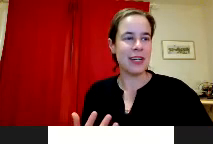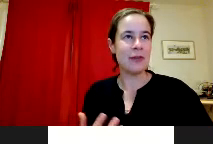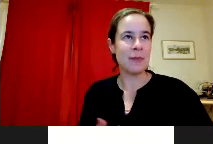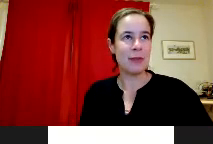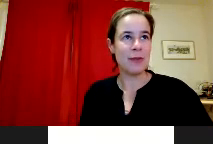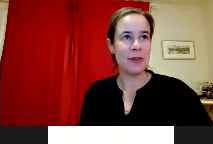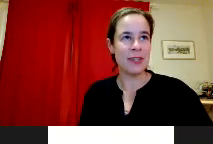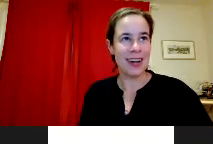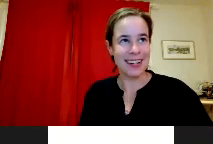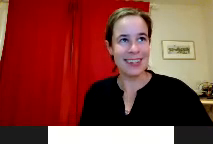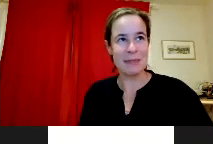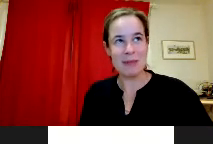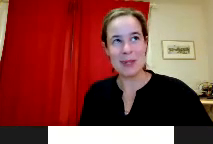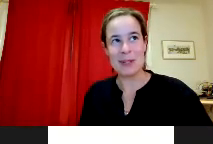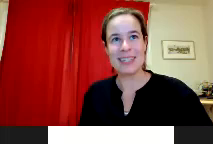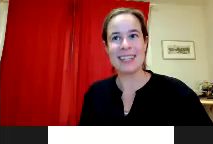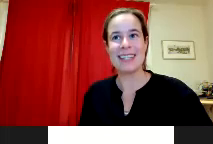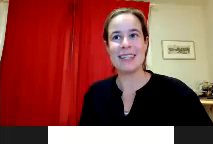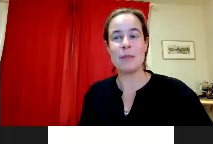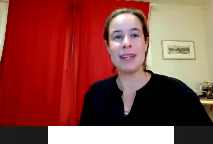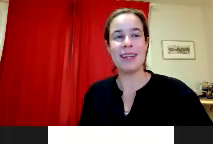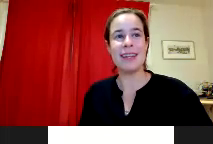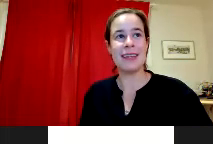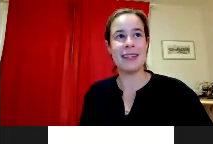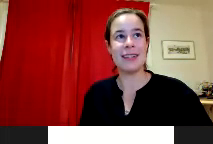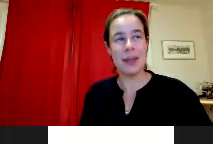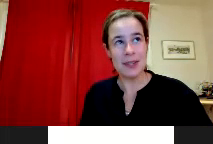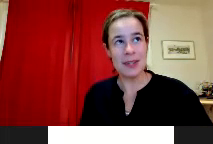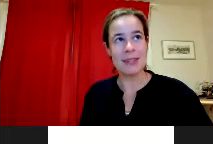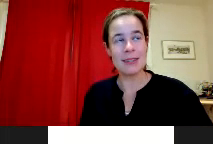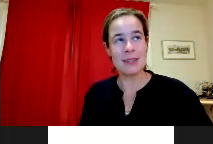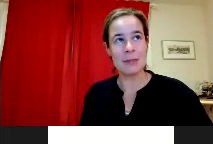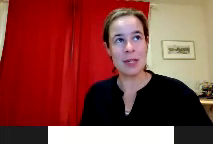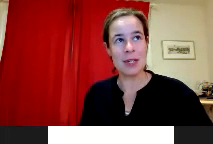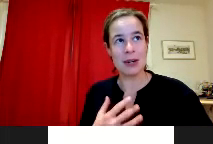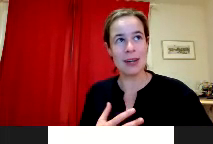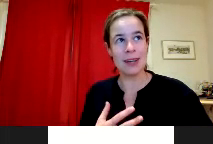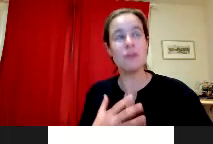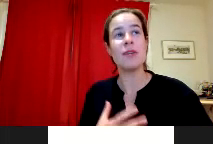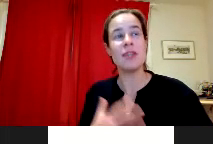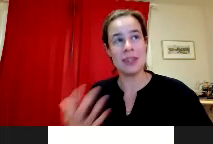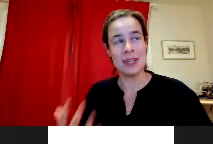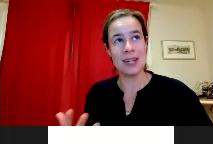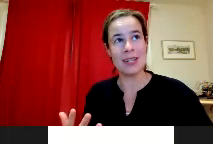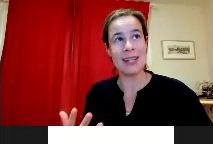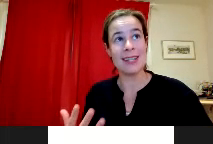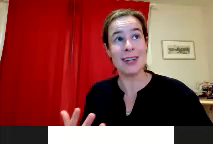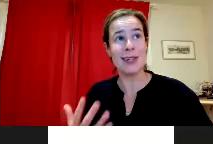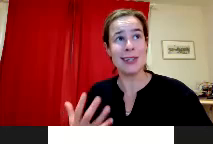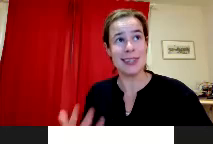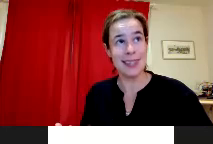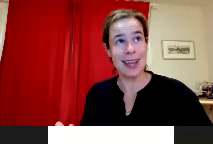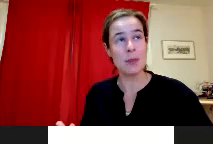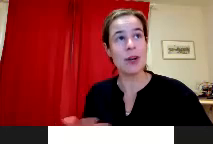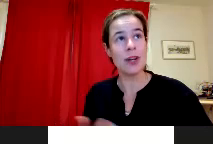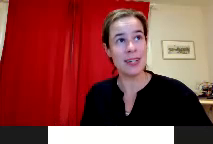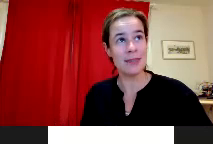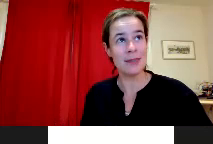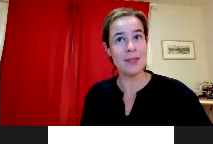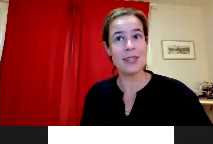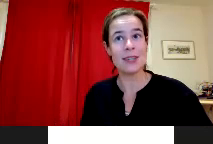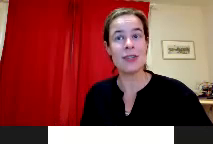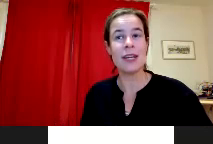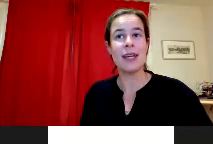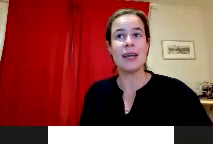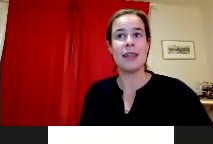As Hilary shared with me before the talk, and maybe she'll discuss this a bit, the talk that she'll be sharing, the information she's sharing today is actually just a side project